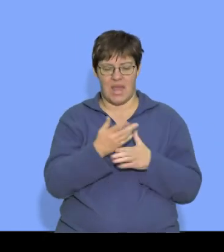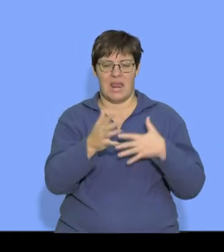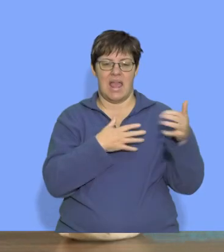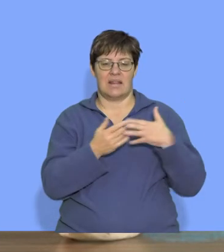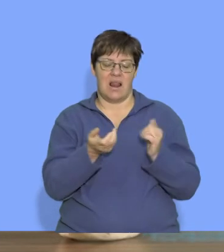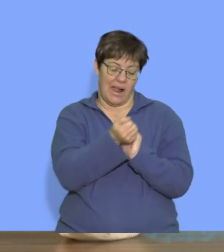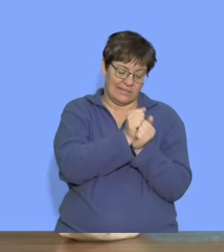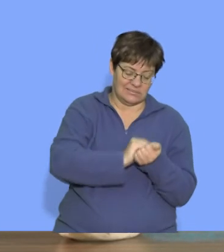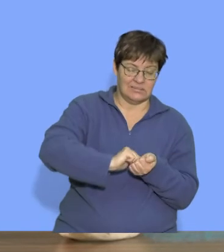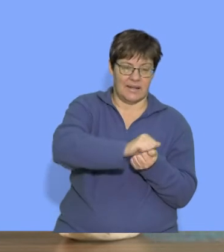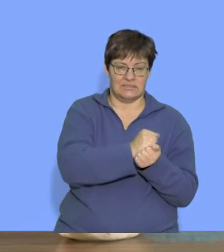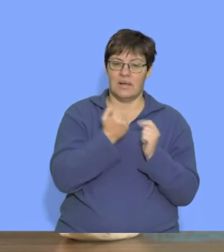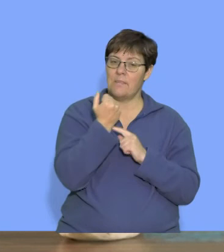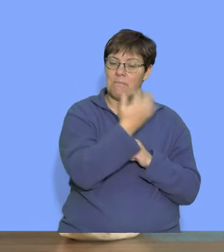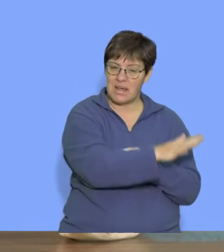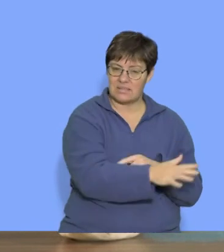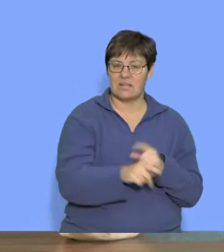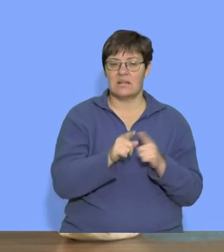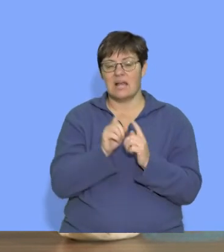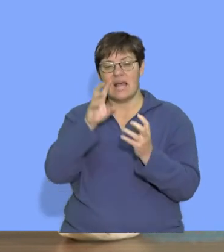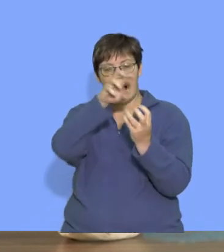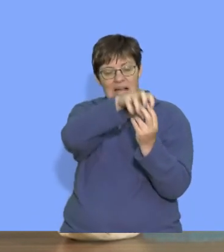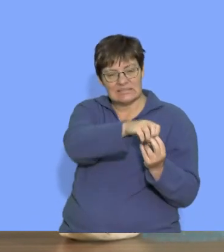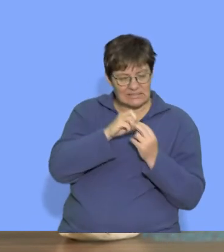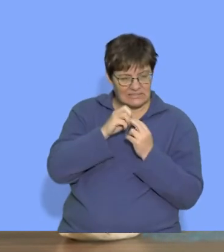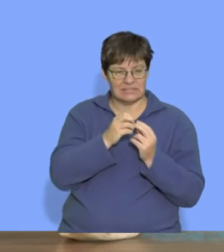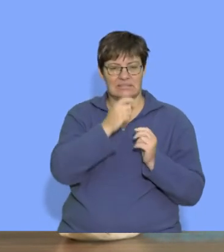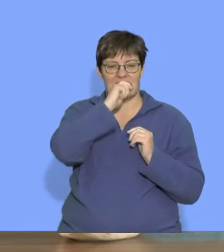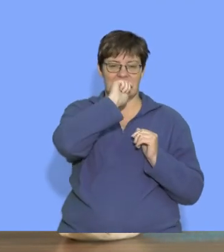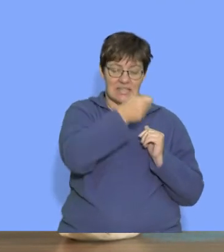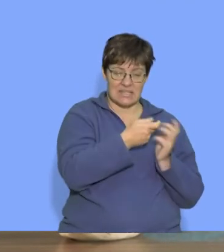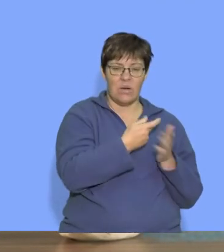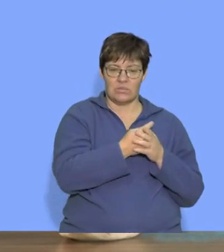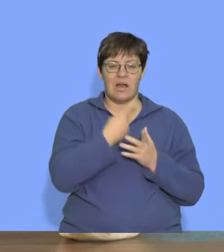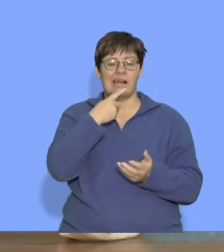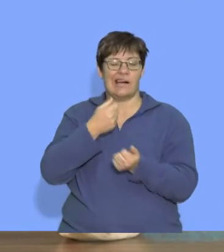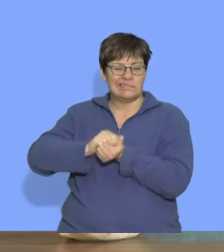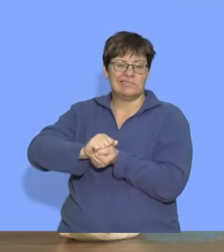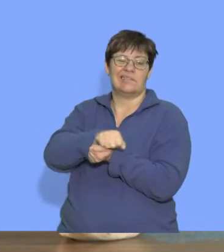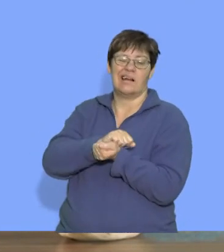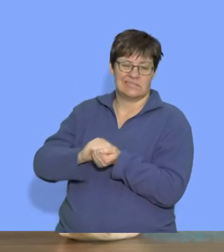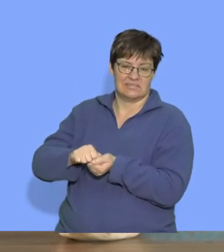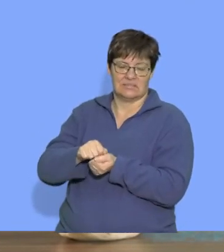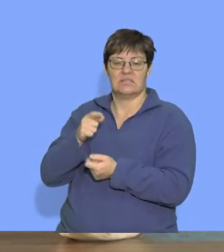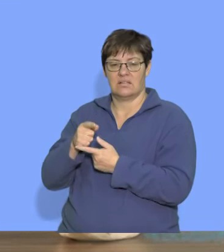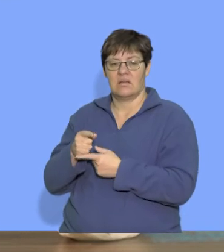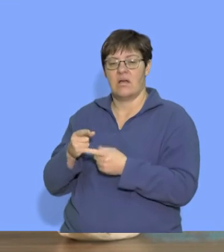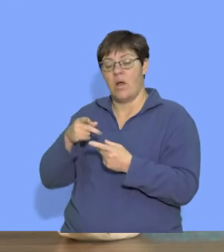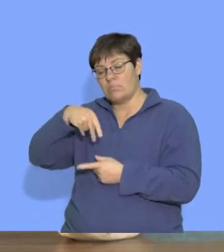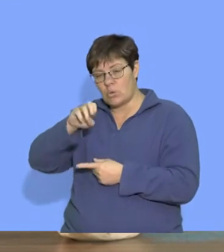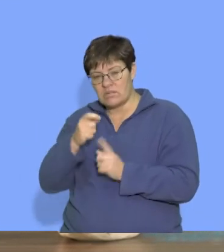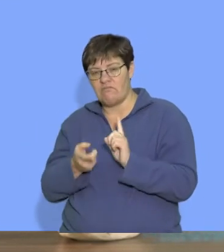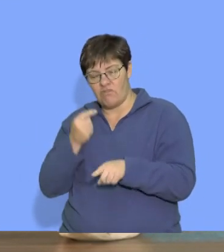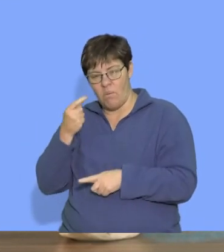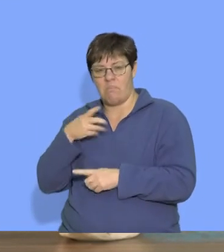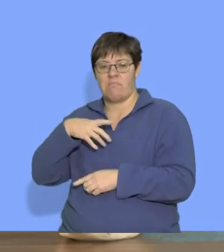to grind the plant material, bite off the plant material, but also grind and chew some of the protein